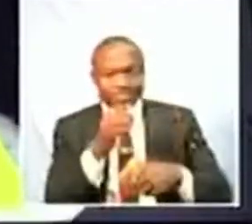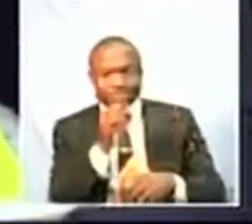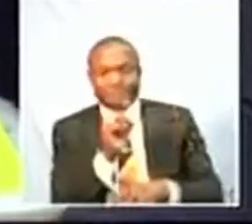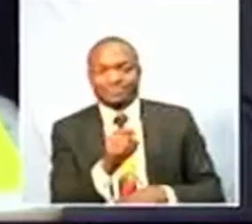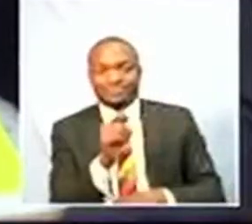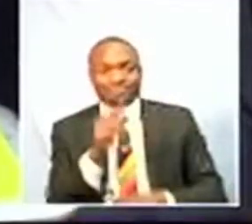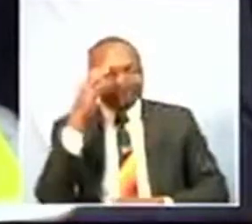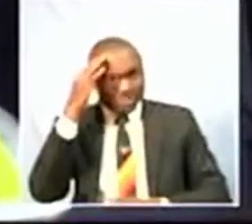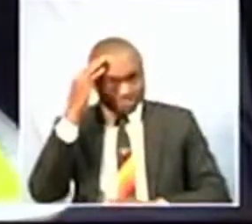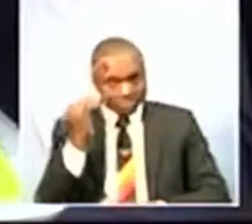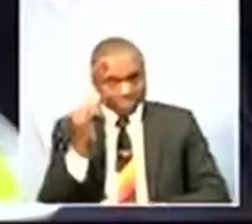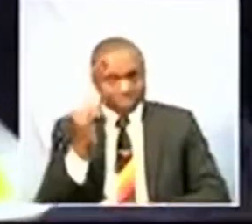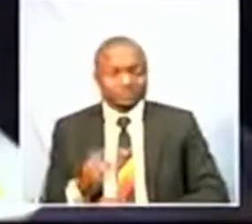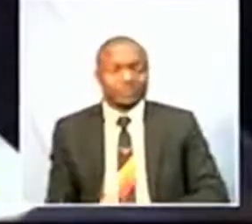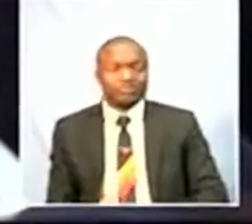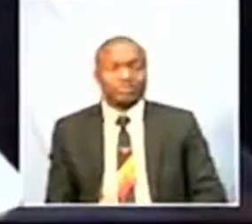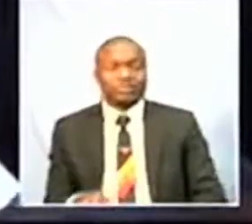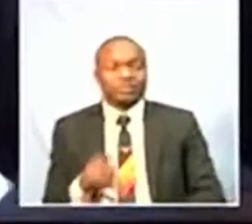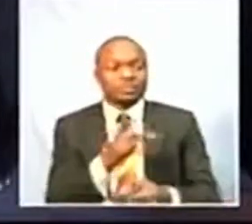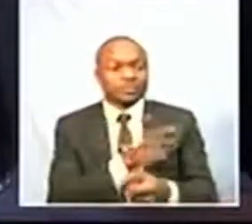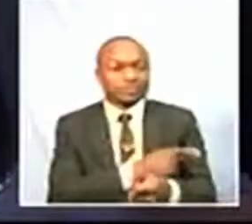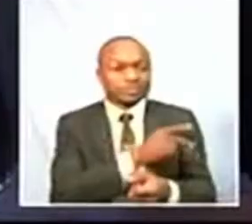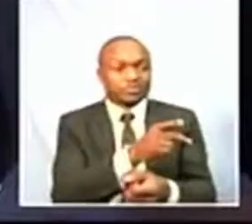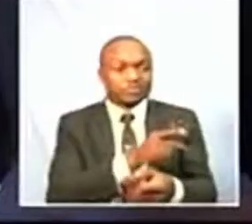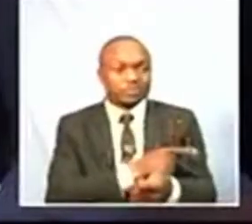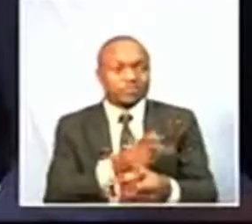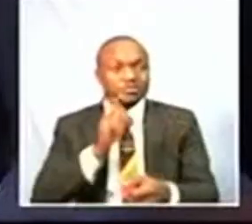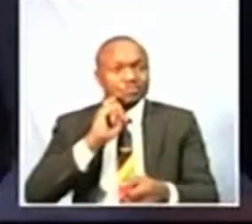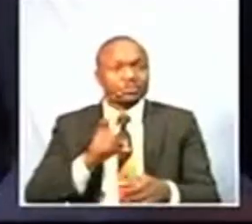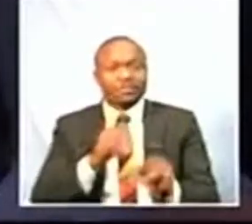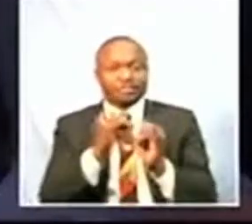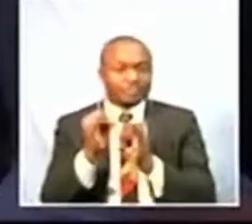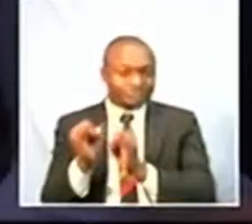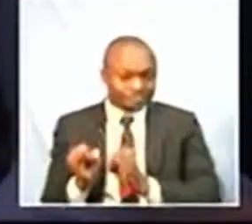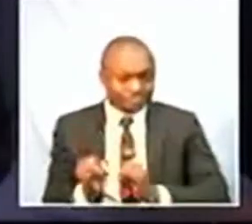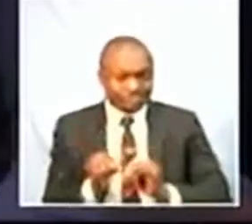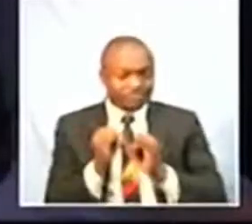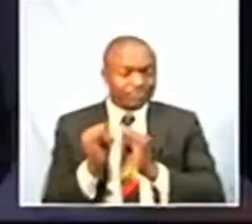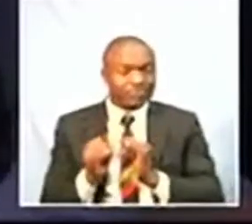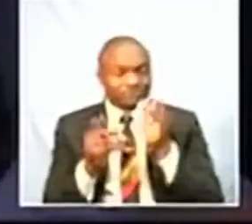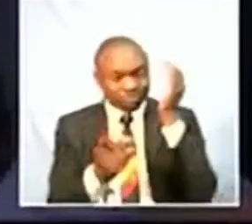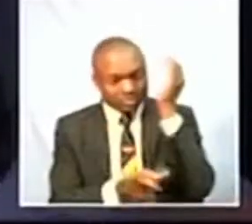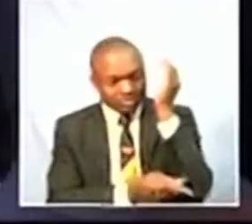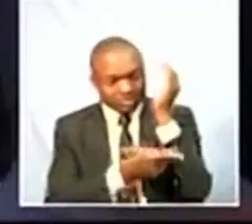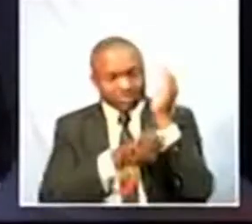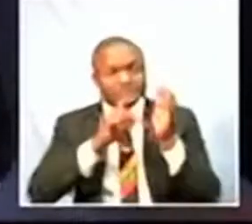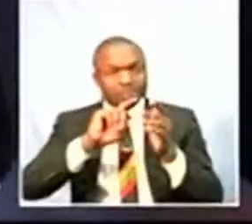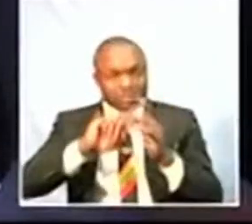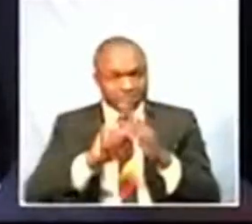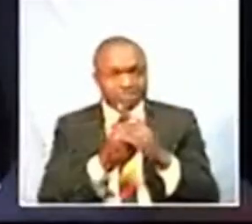that's the more reason why decentralization needs to be implemented, because development needs to start from the grassroots,